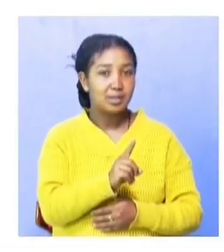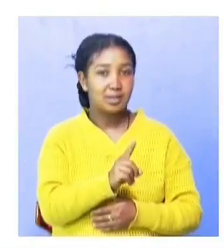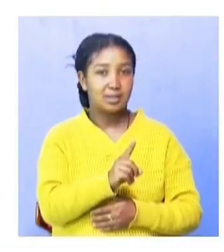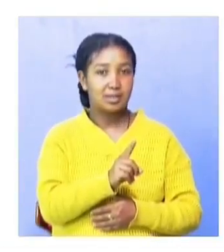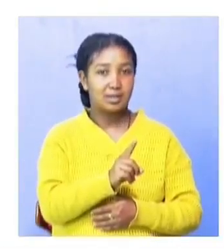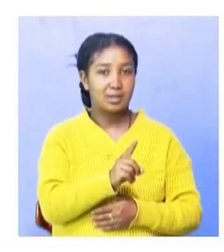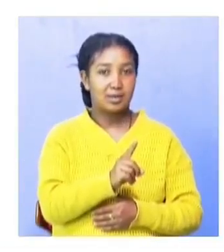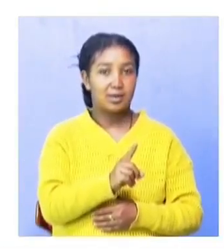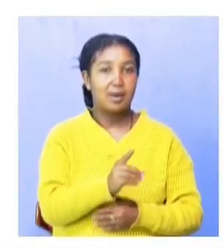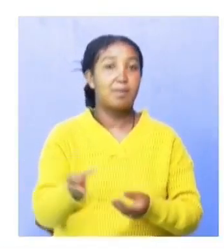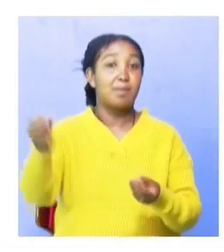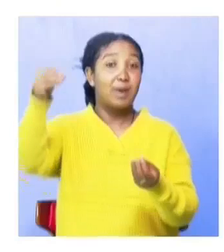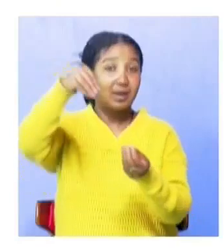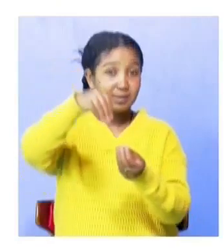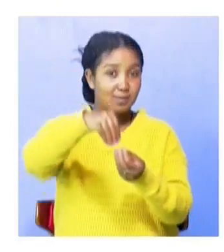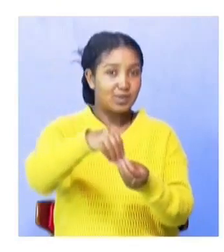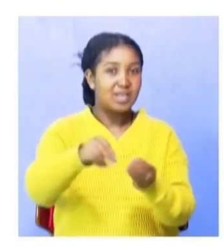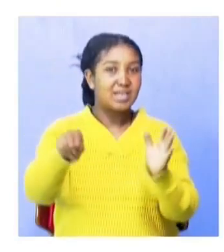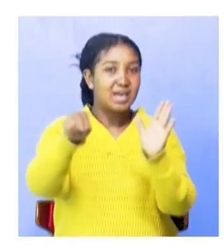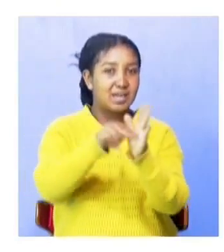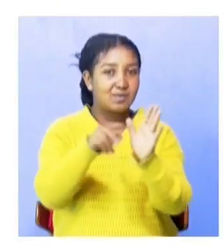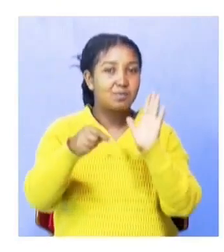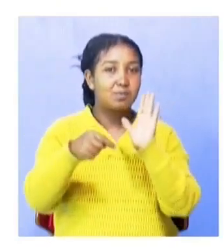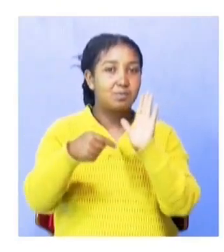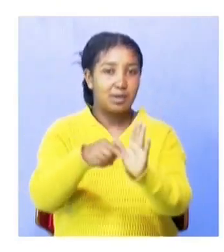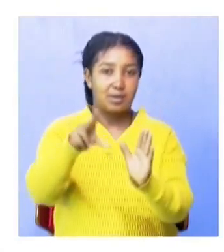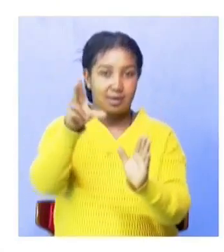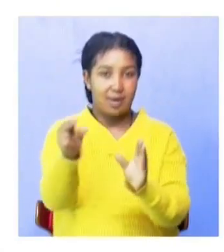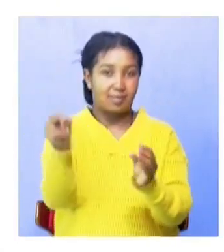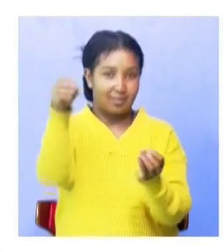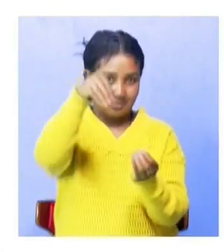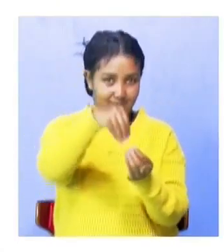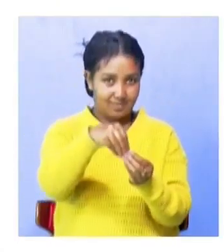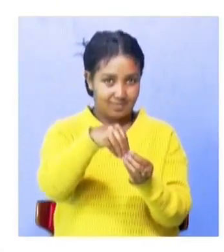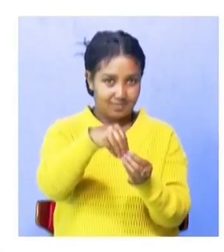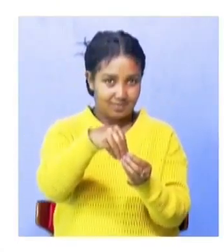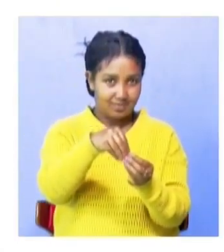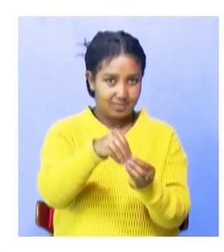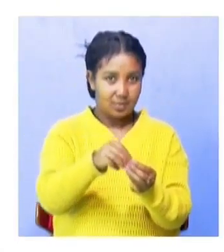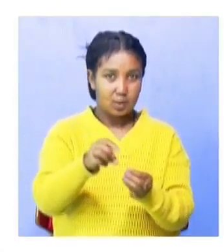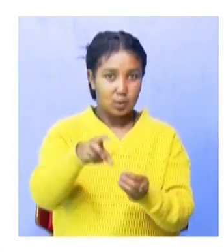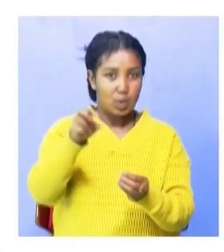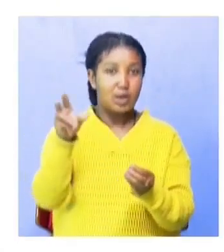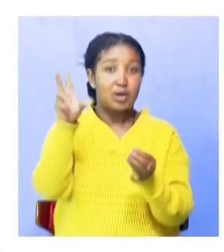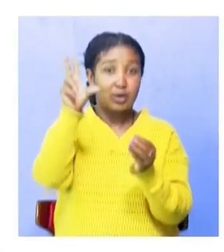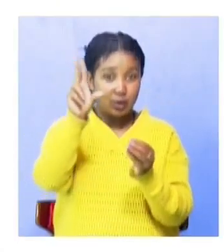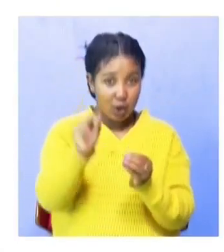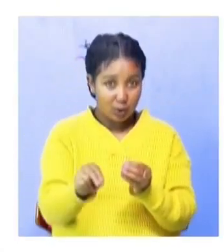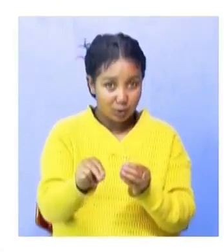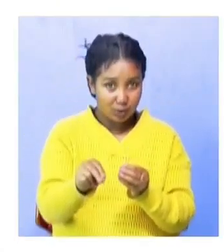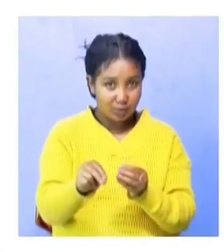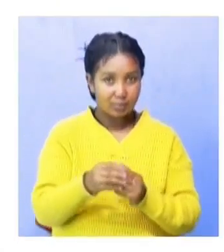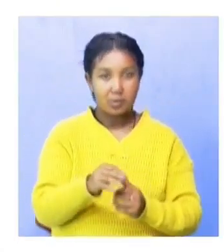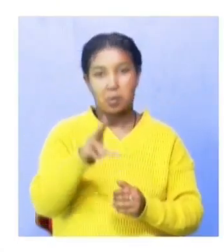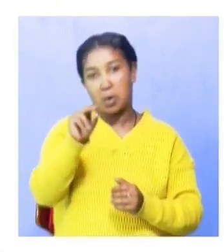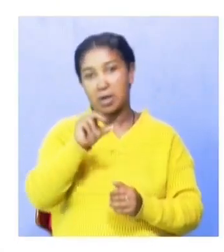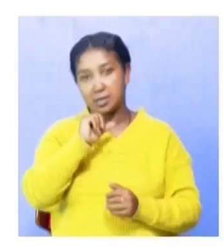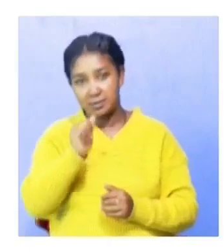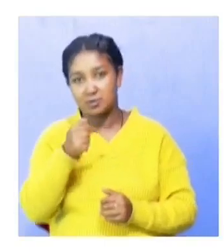Then plus what? Negative markers, not. We were not or we weren't is